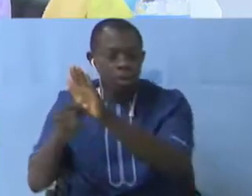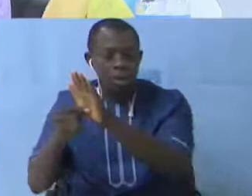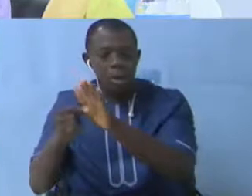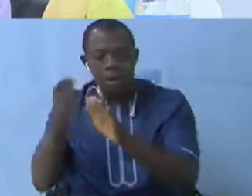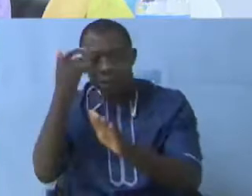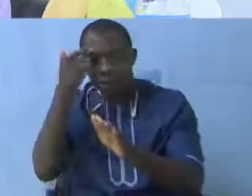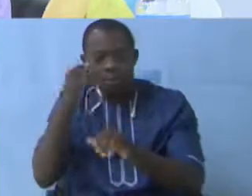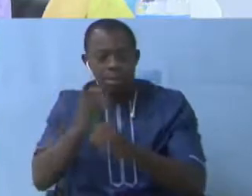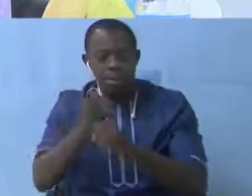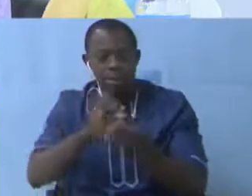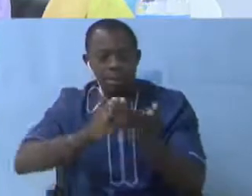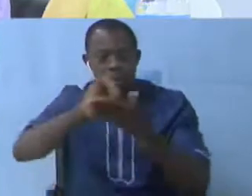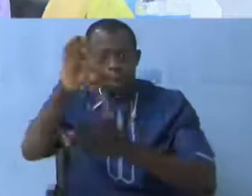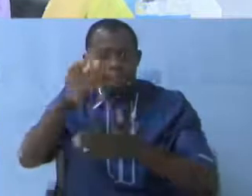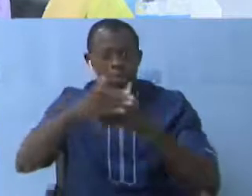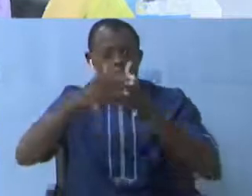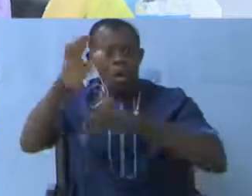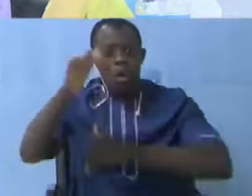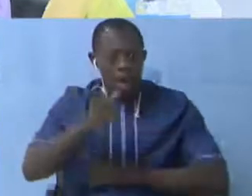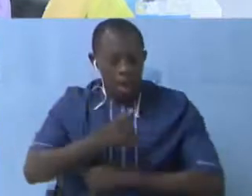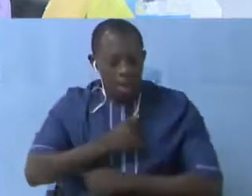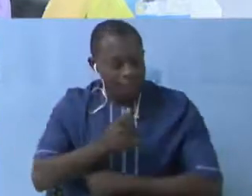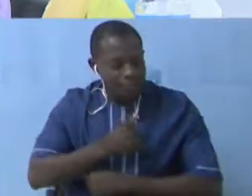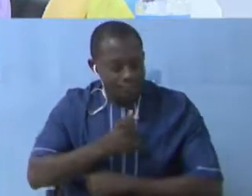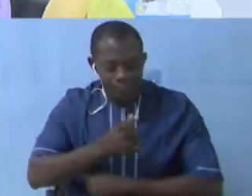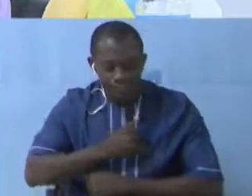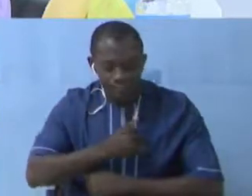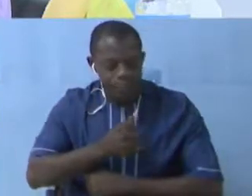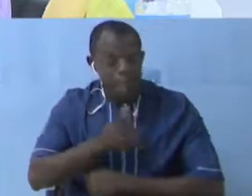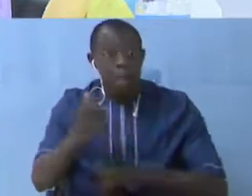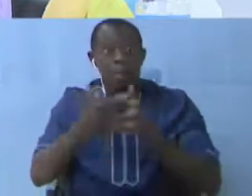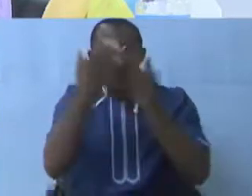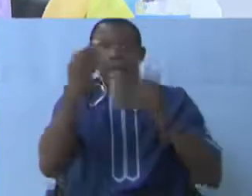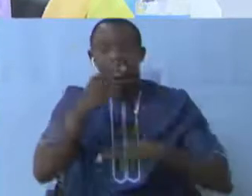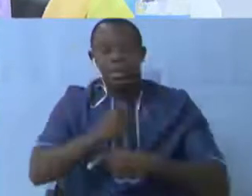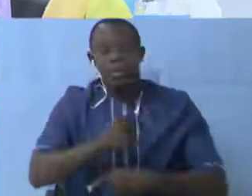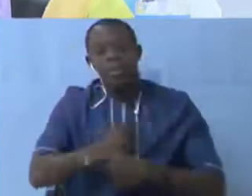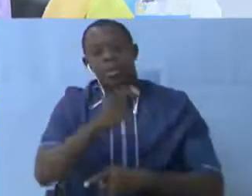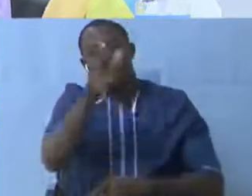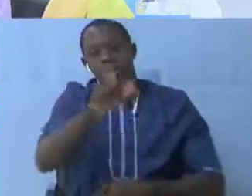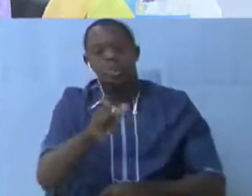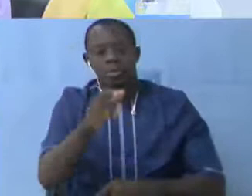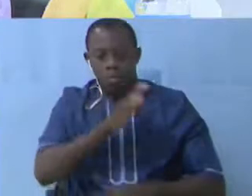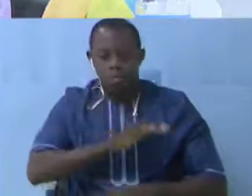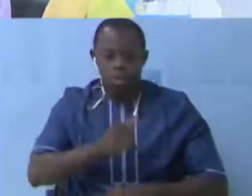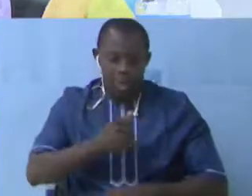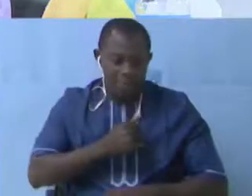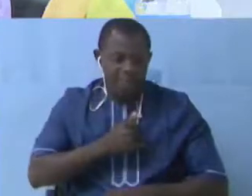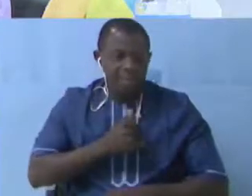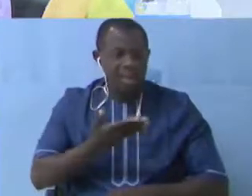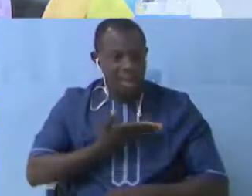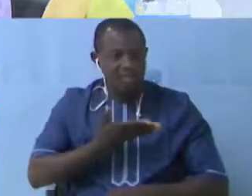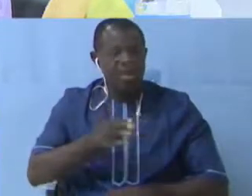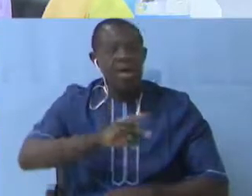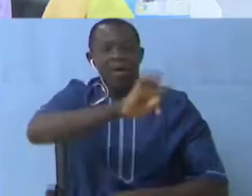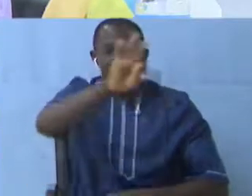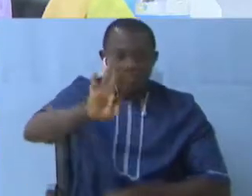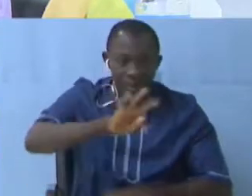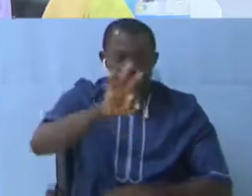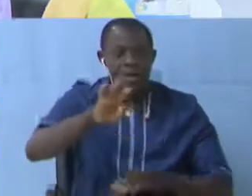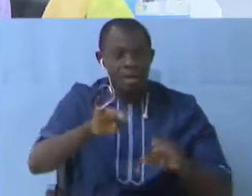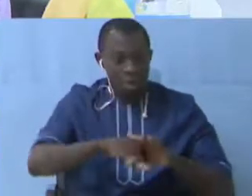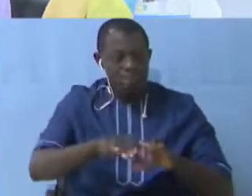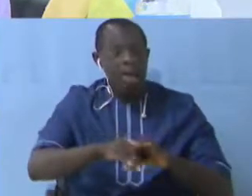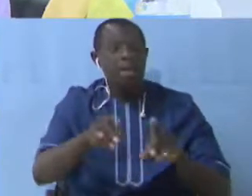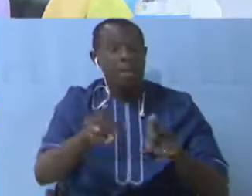big signal of fear, and many Gambians were so scared, and the families were really